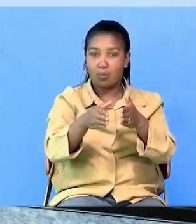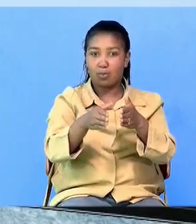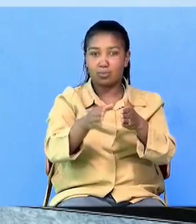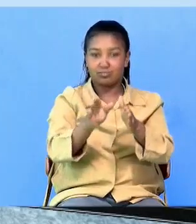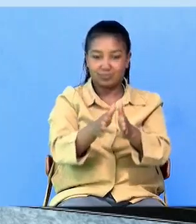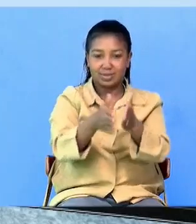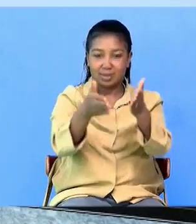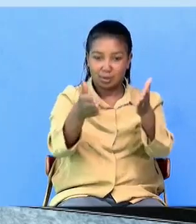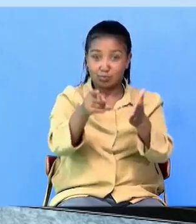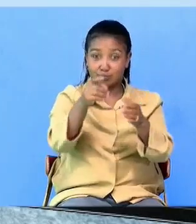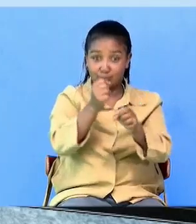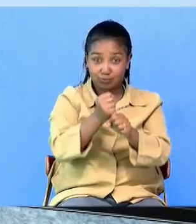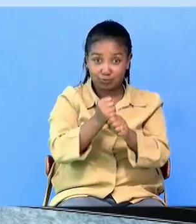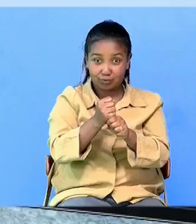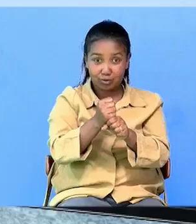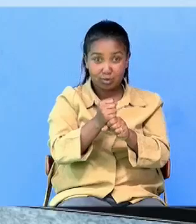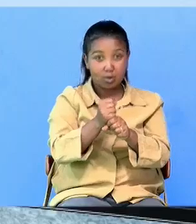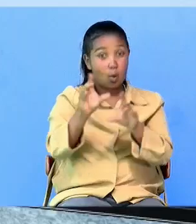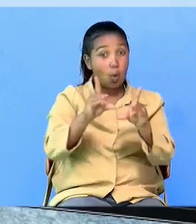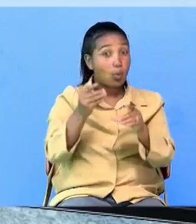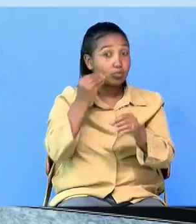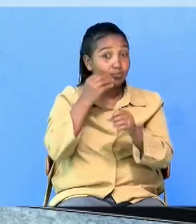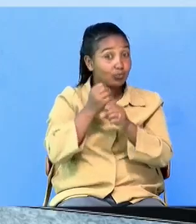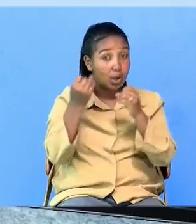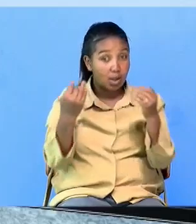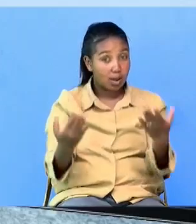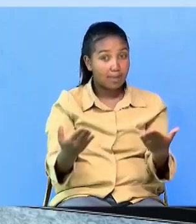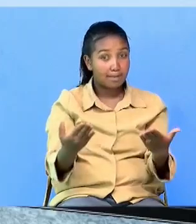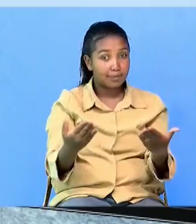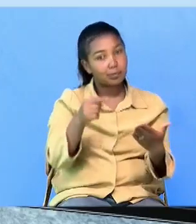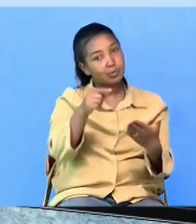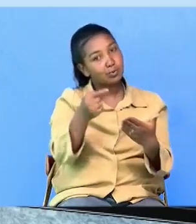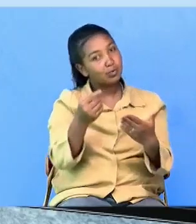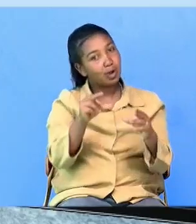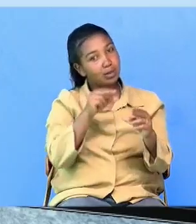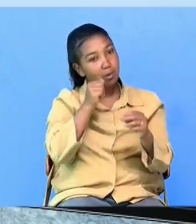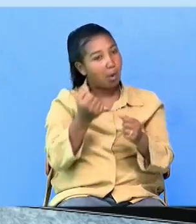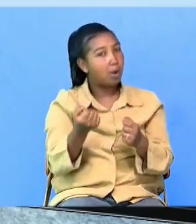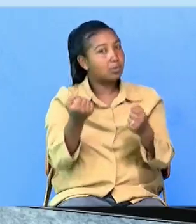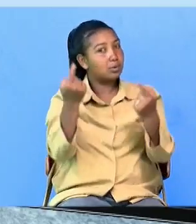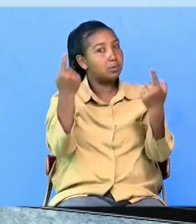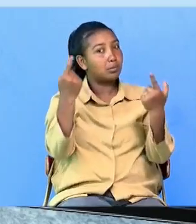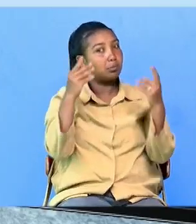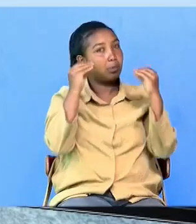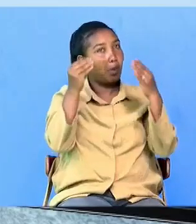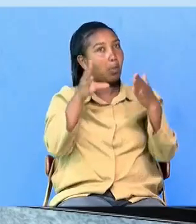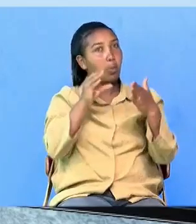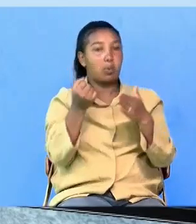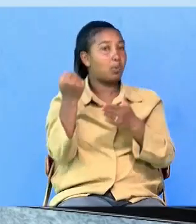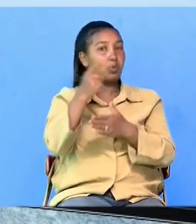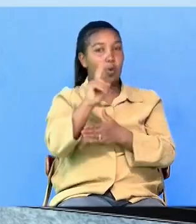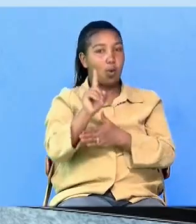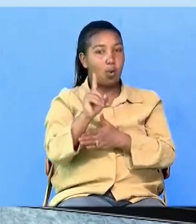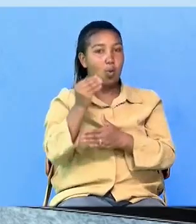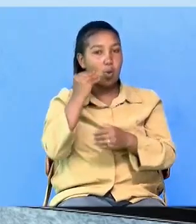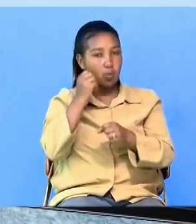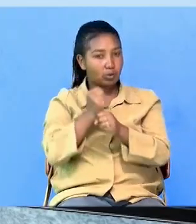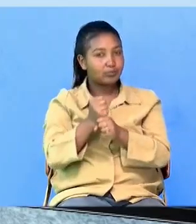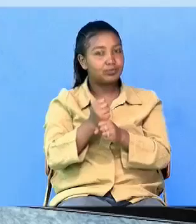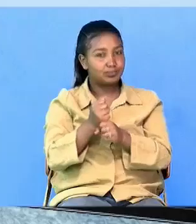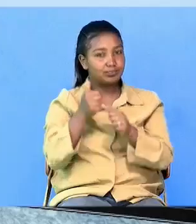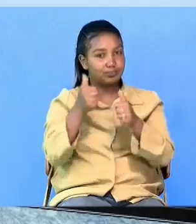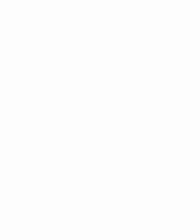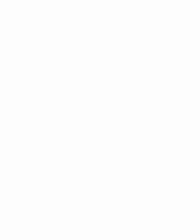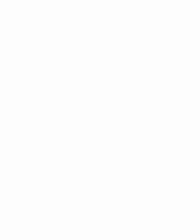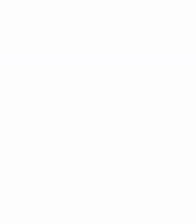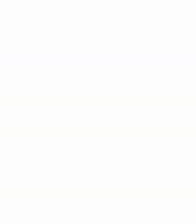book. Unless you are doing your homework, you can't understand what the teacher is teaching you in the classroom.